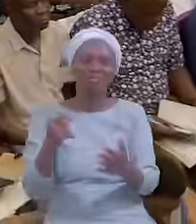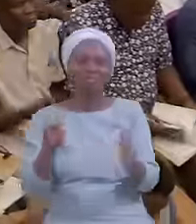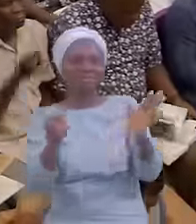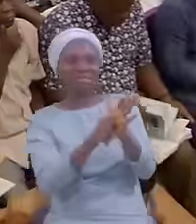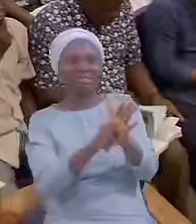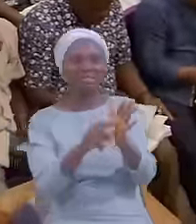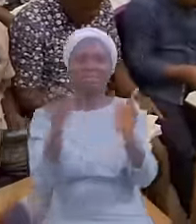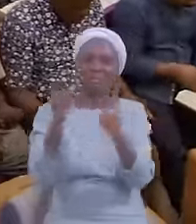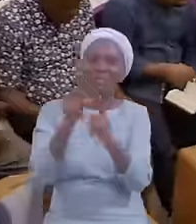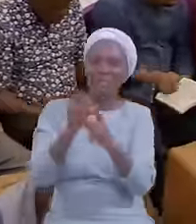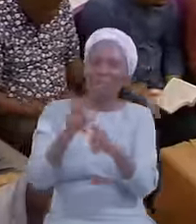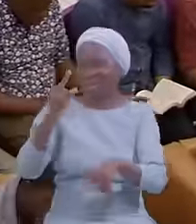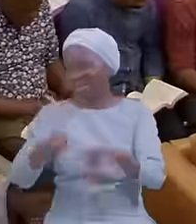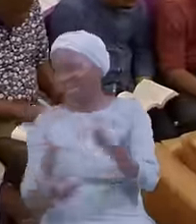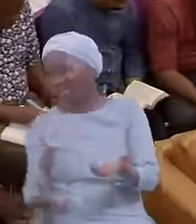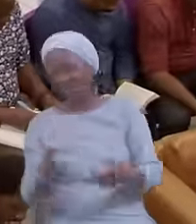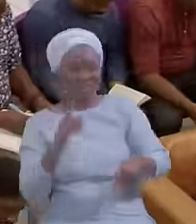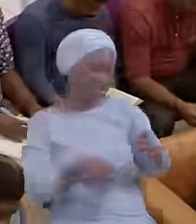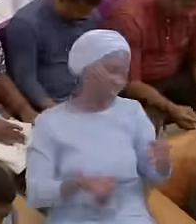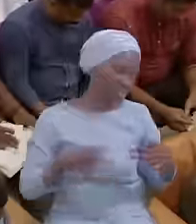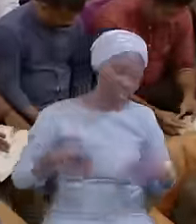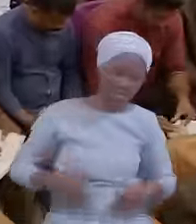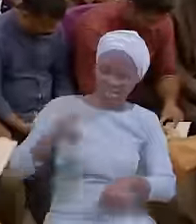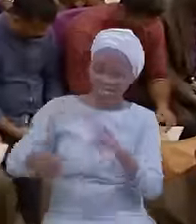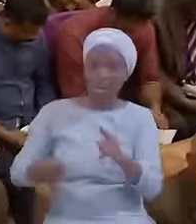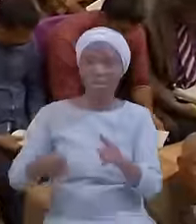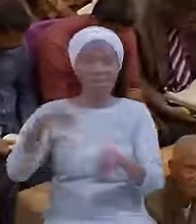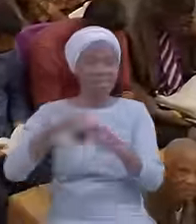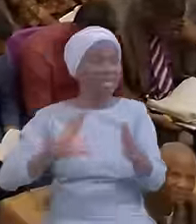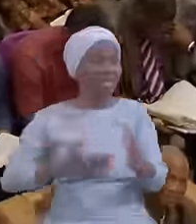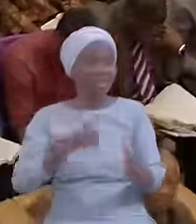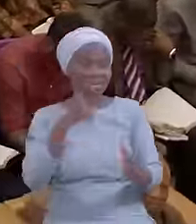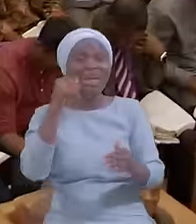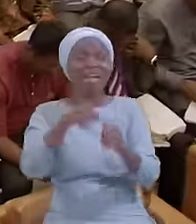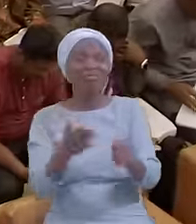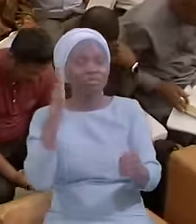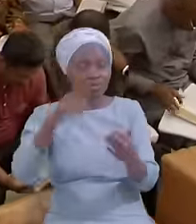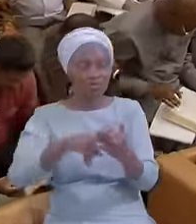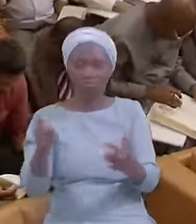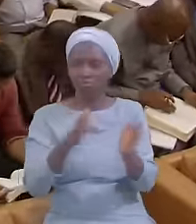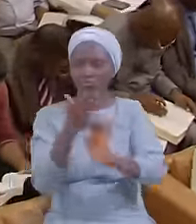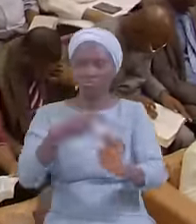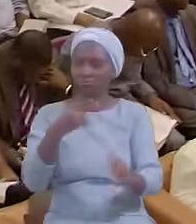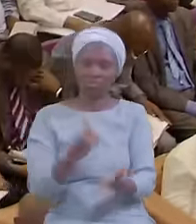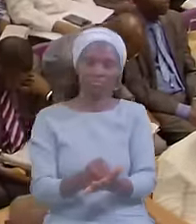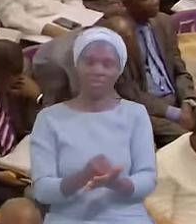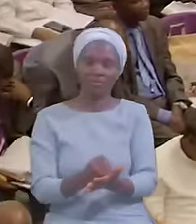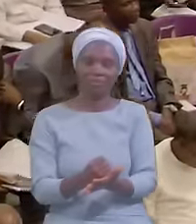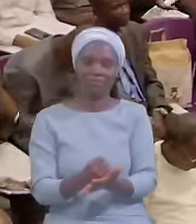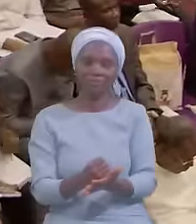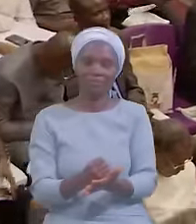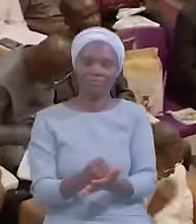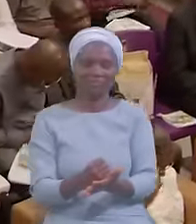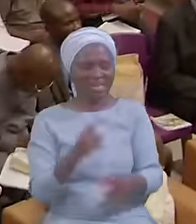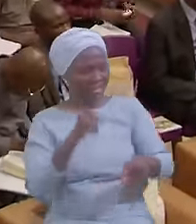cannot in our lives, everything will evaporate away. Amen. I